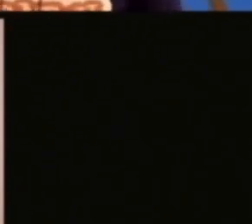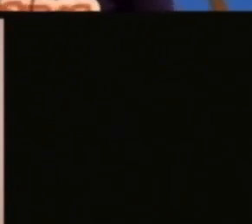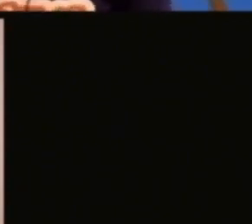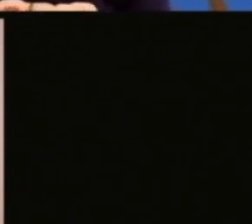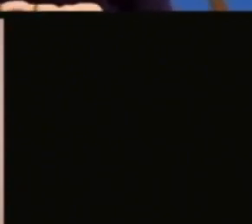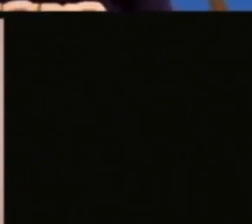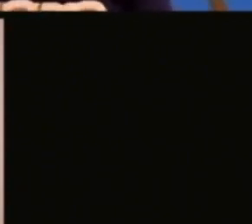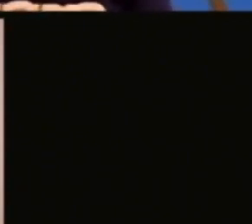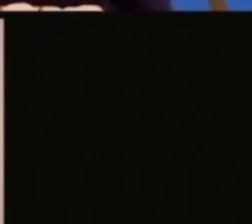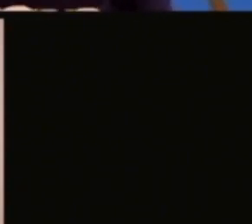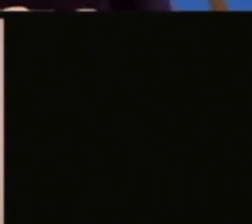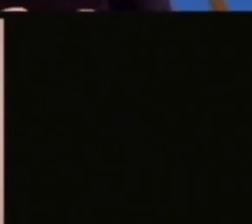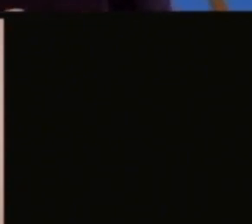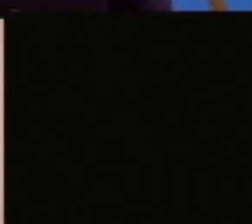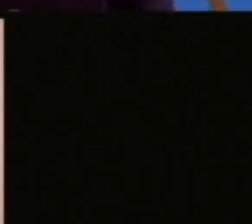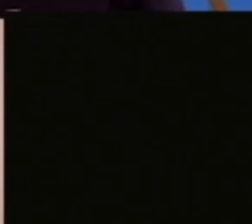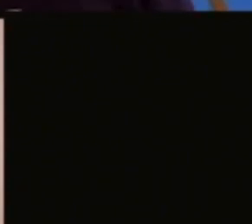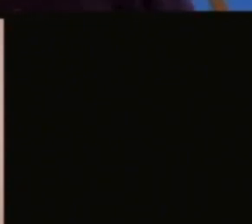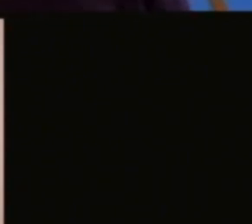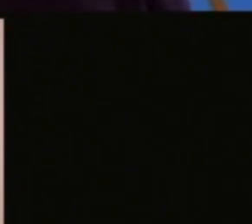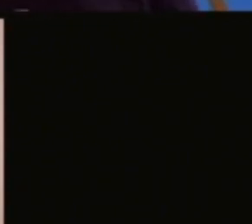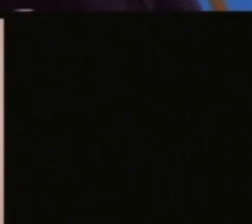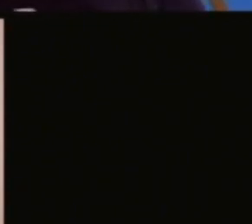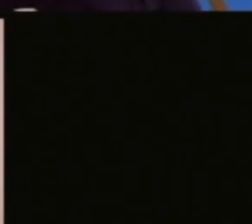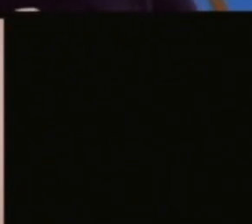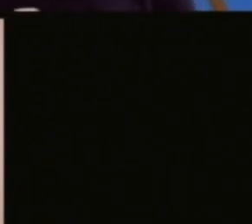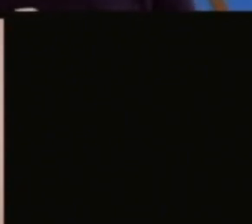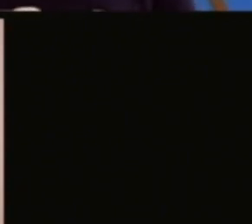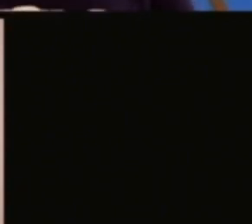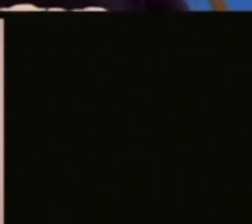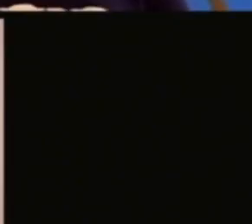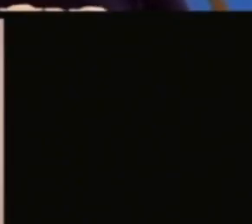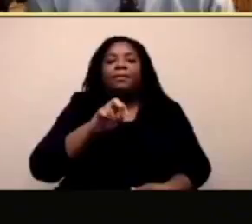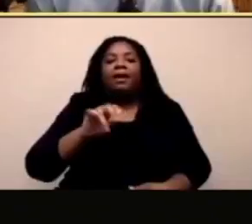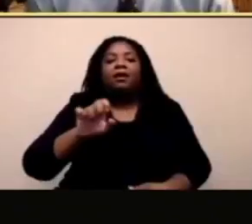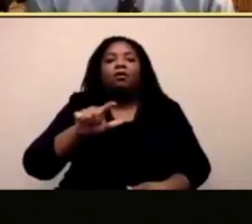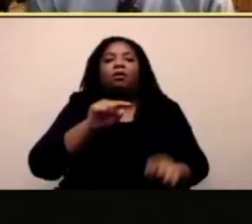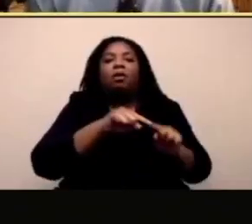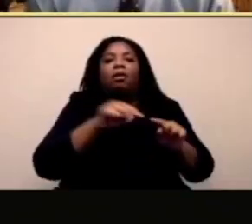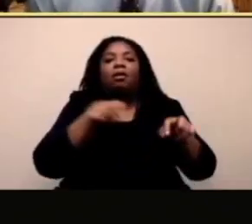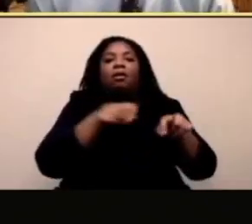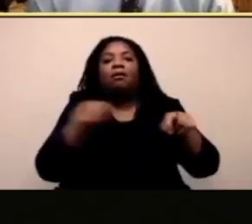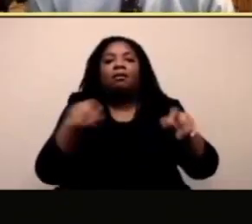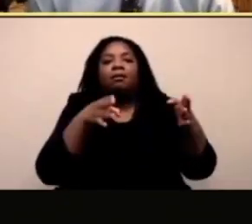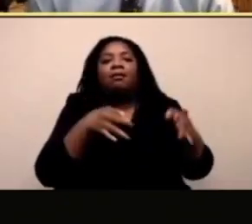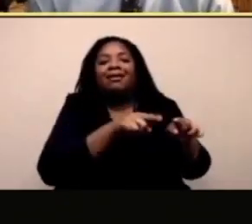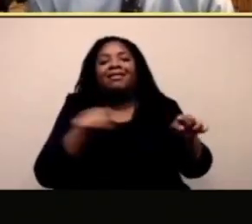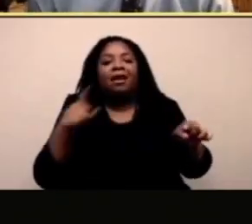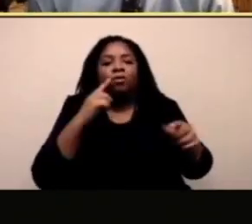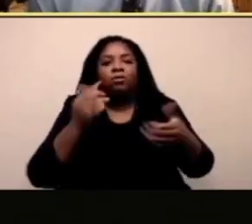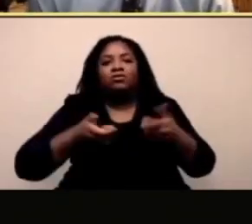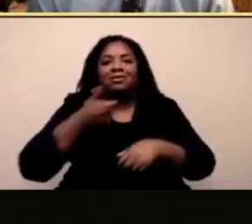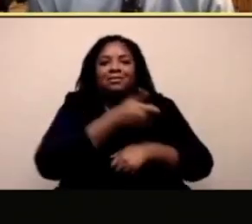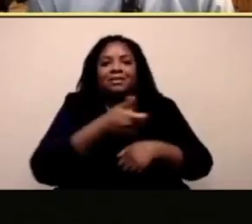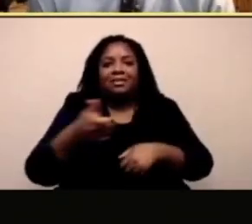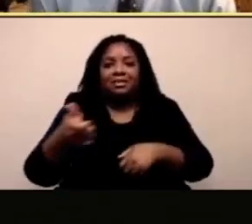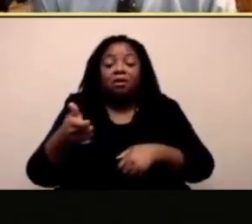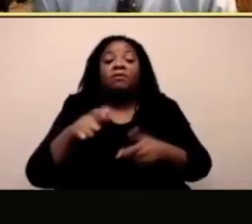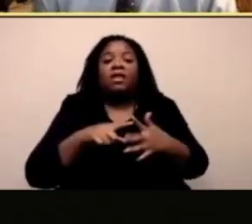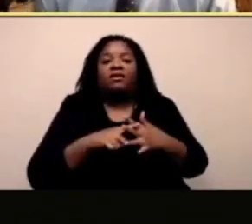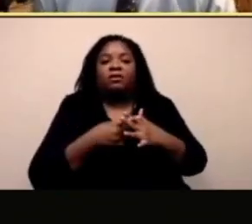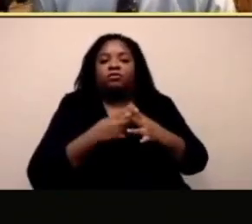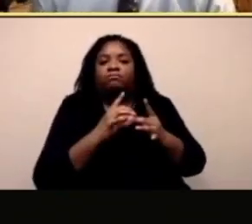welcome of myself and then let the panelists introduce themselves. Then we'll have some initial comments from our